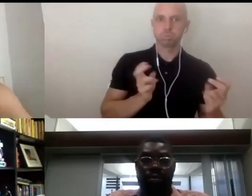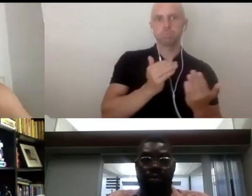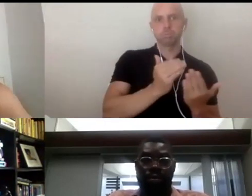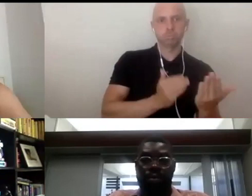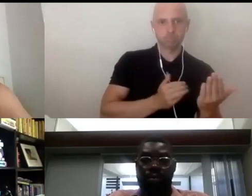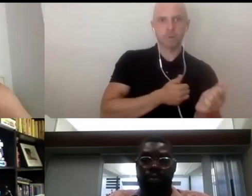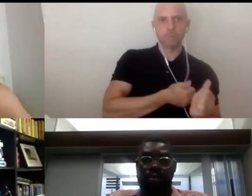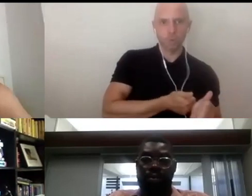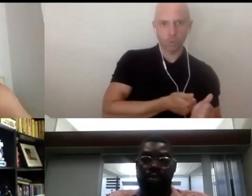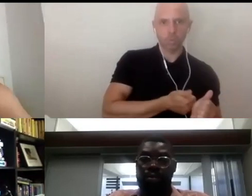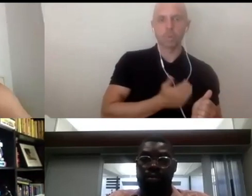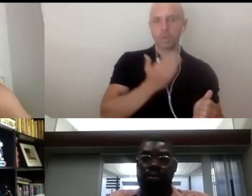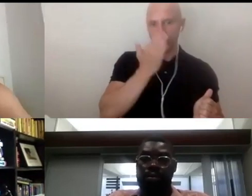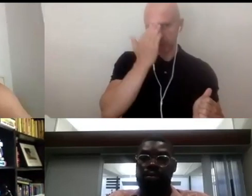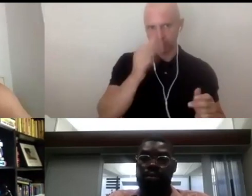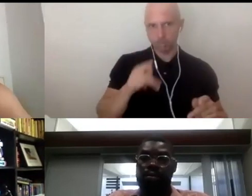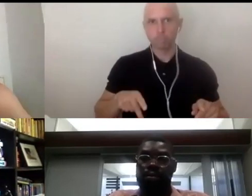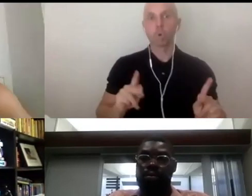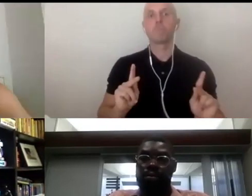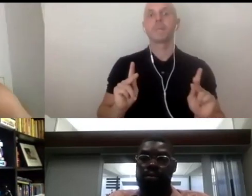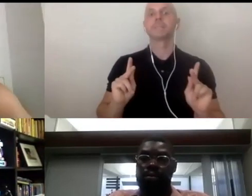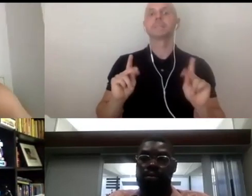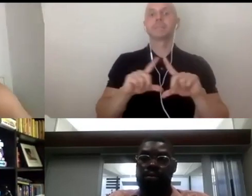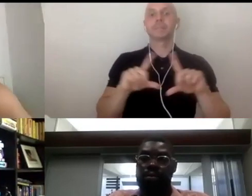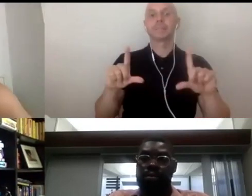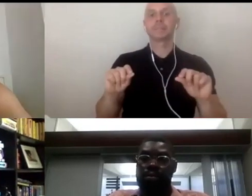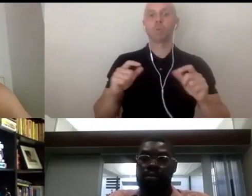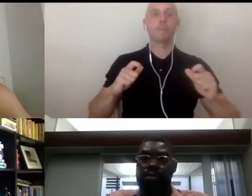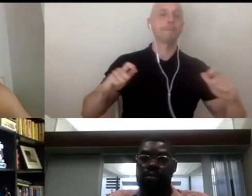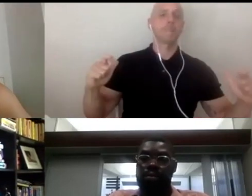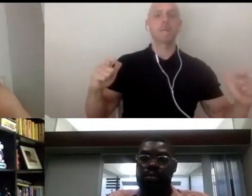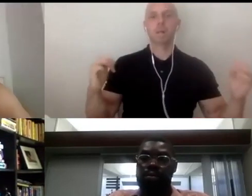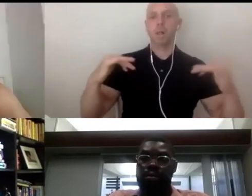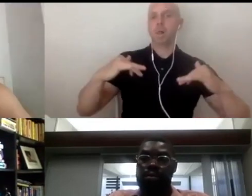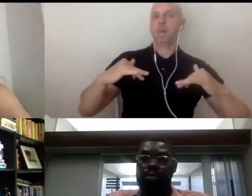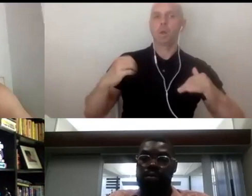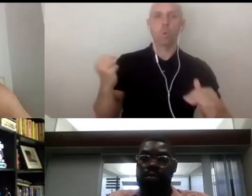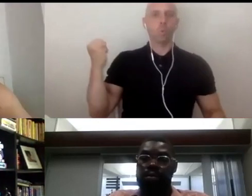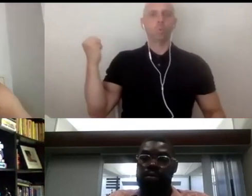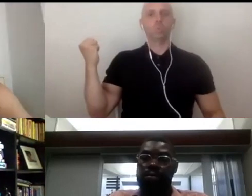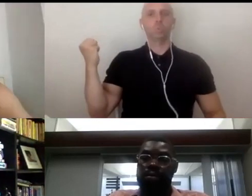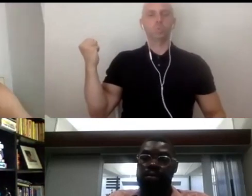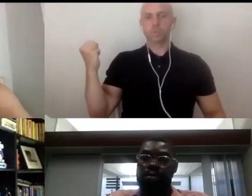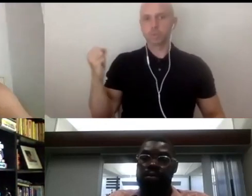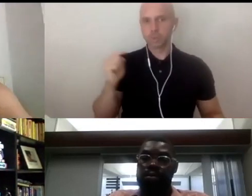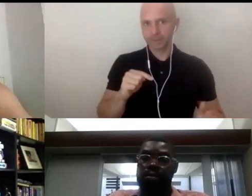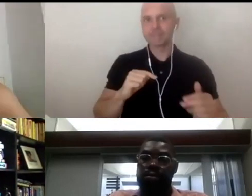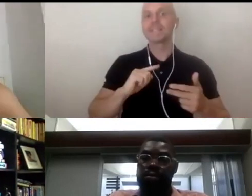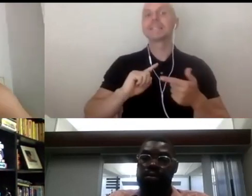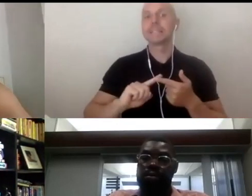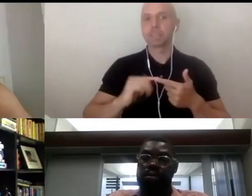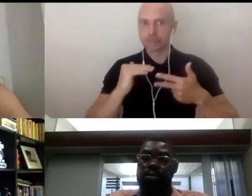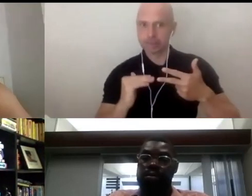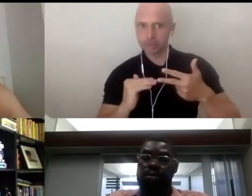know that the permits for larger gatherings are on hold and won't be opening up until Stage 3, but we find ourselves in a unique predicament where